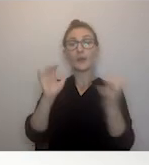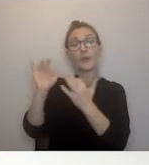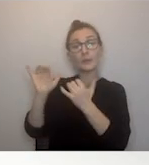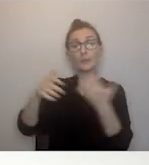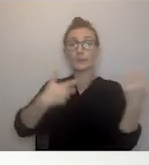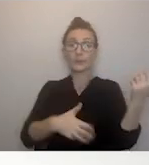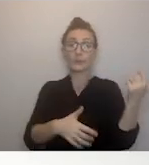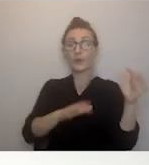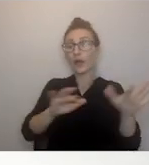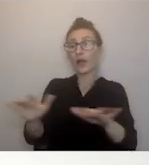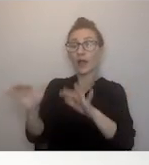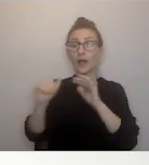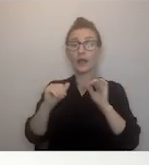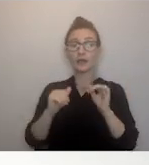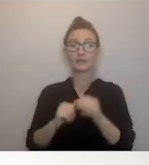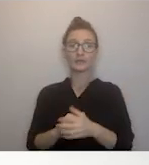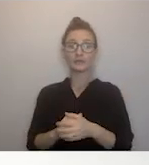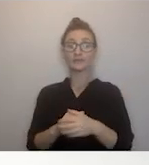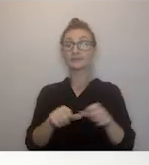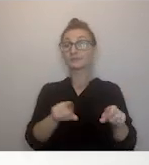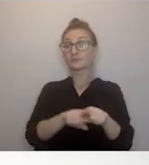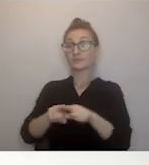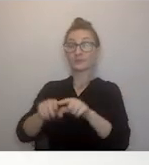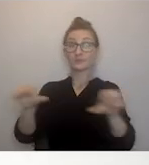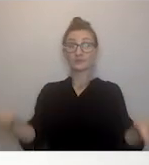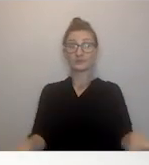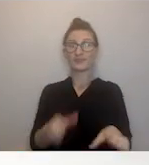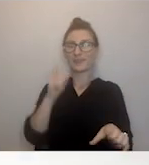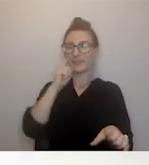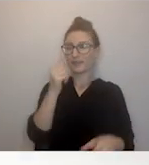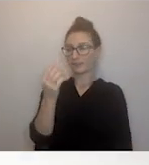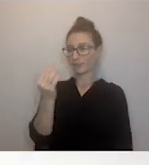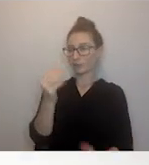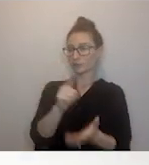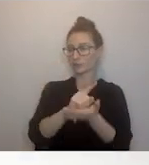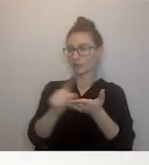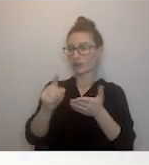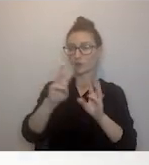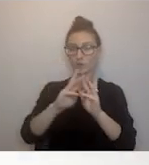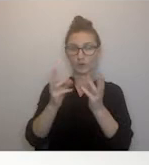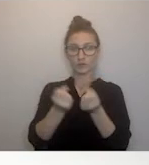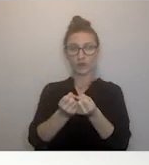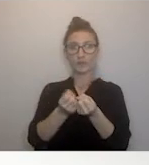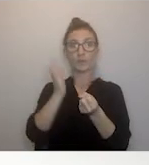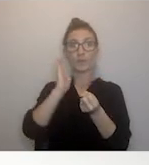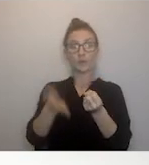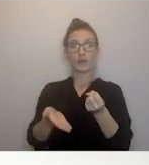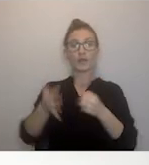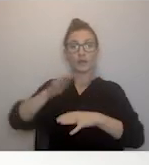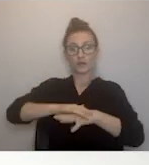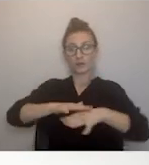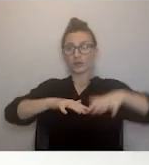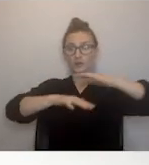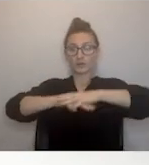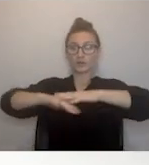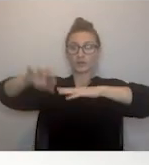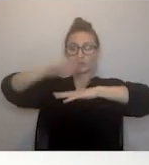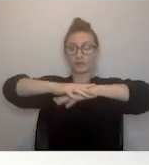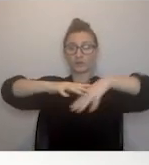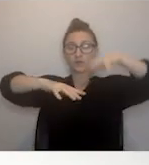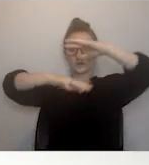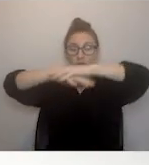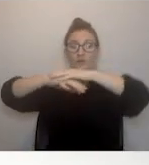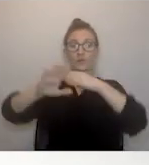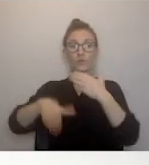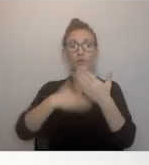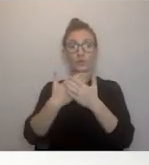people playing different instruments. We've even done a version of conducting where it was like a 14-week workshop where we built on the skills of